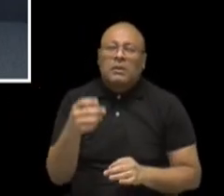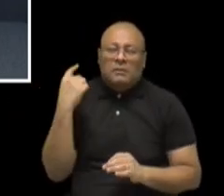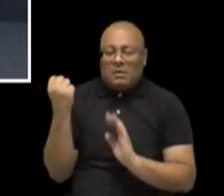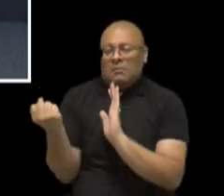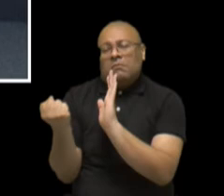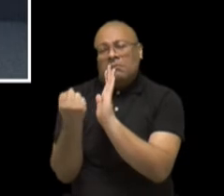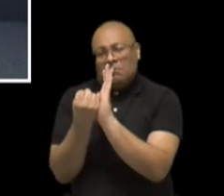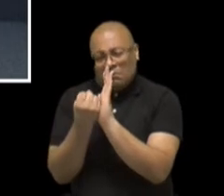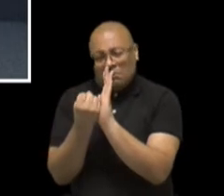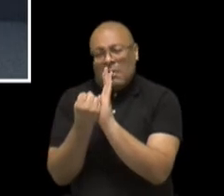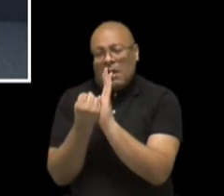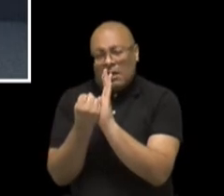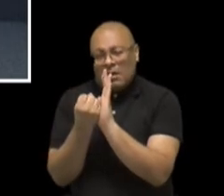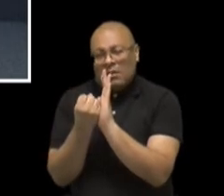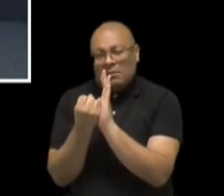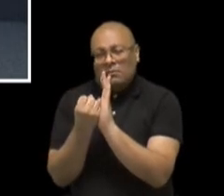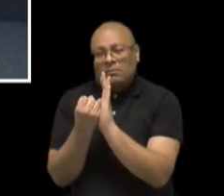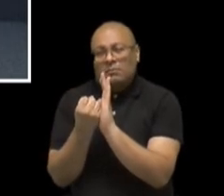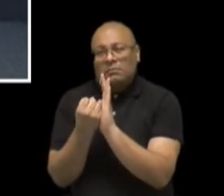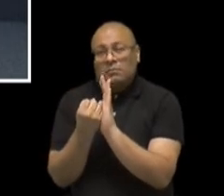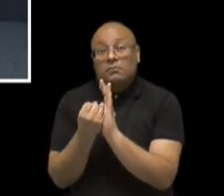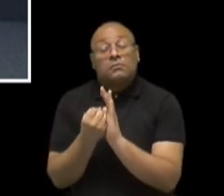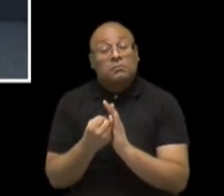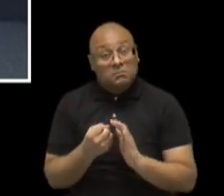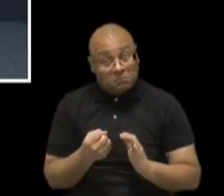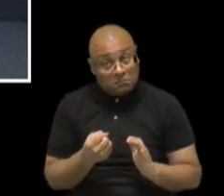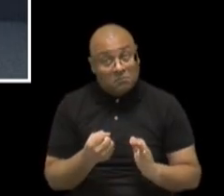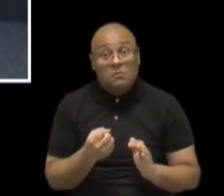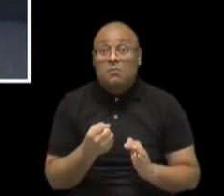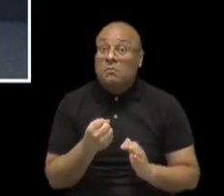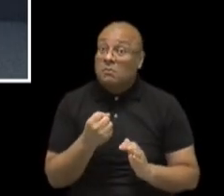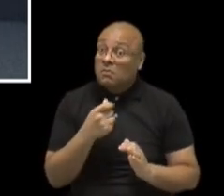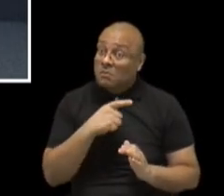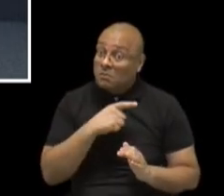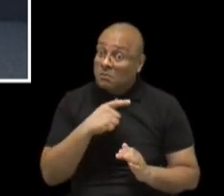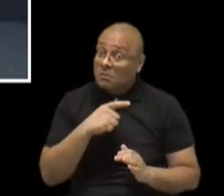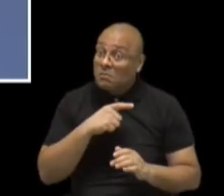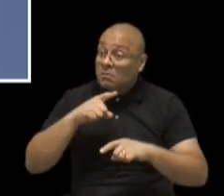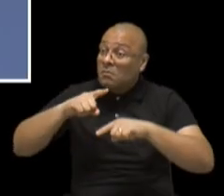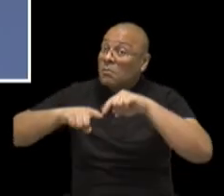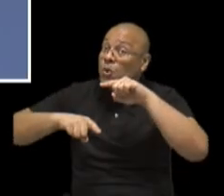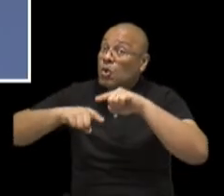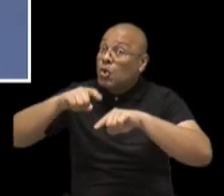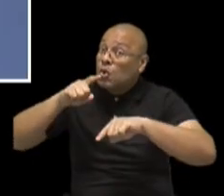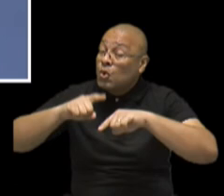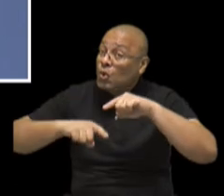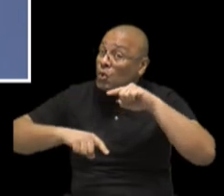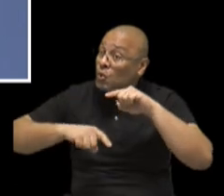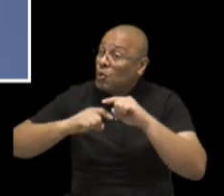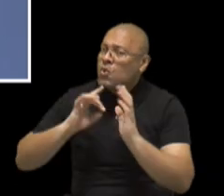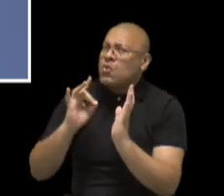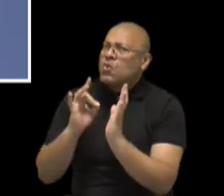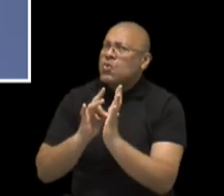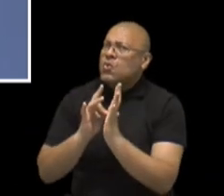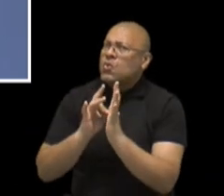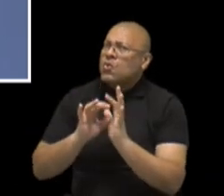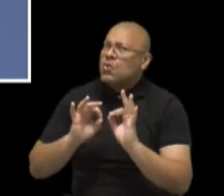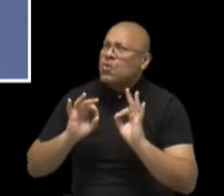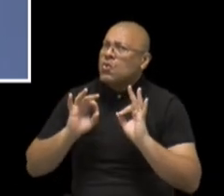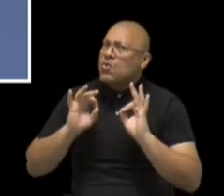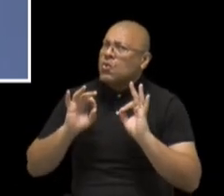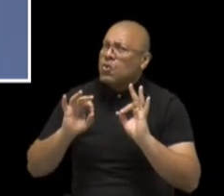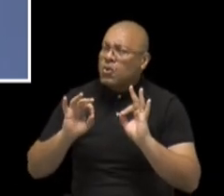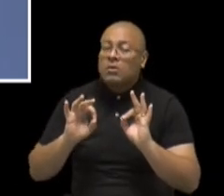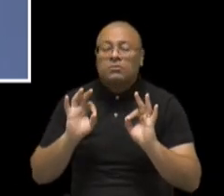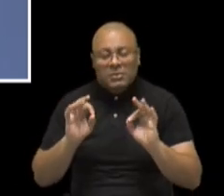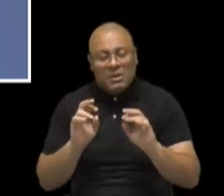print. Oh, then it's a treasure. It's a jewel, this this bag, actually. Yeah, I'm really